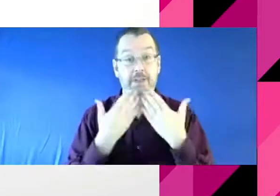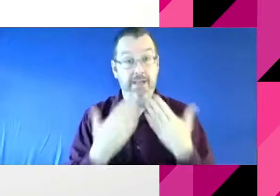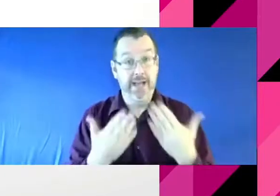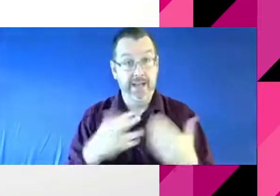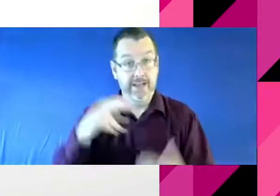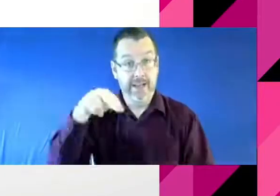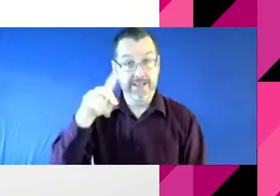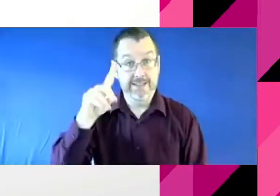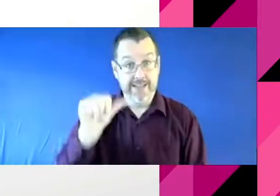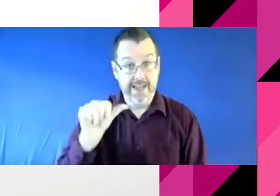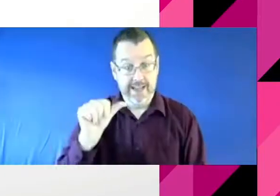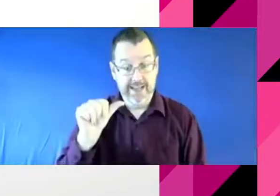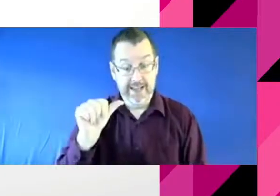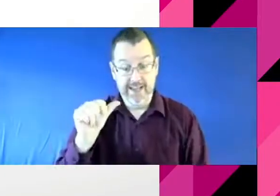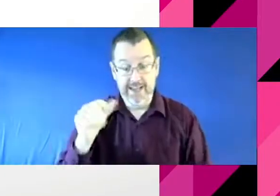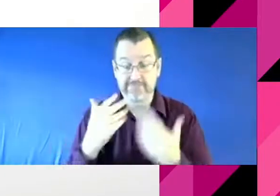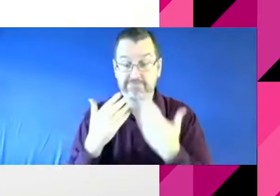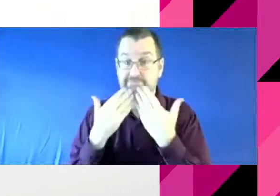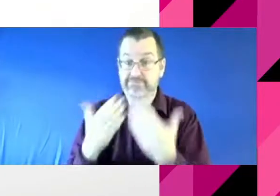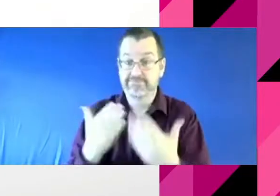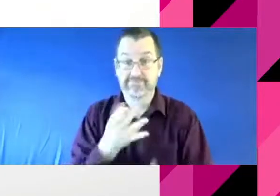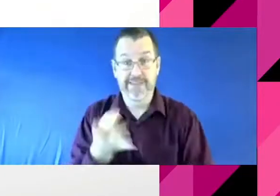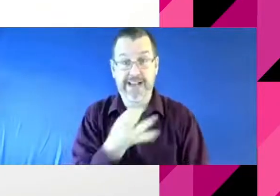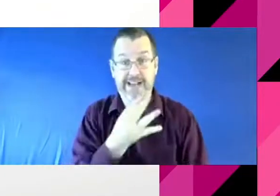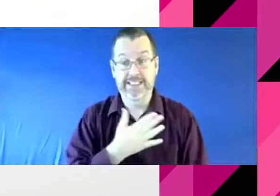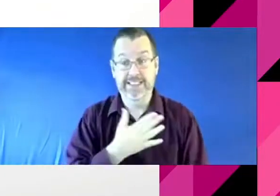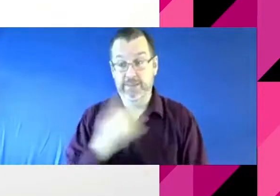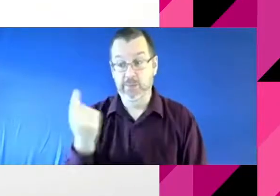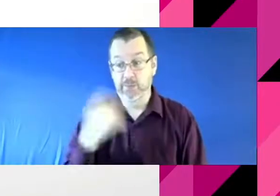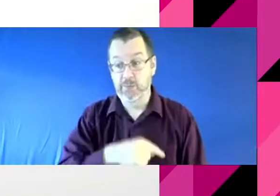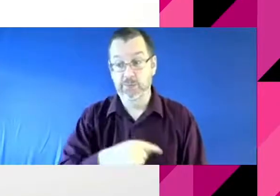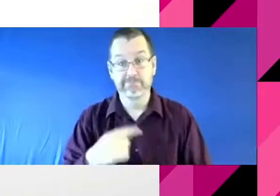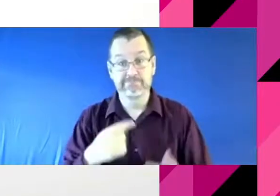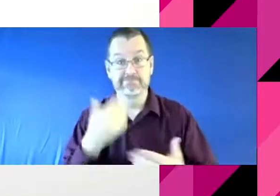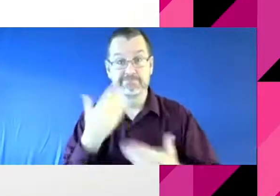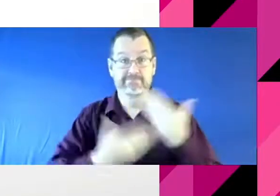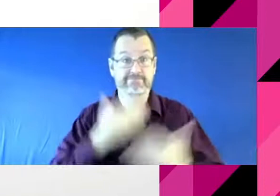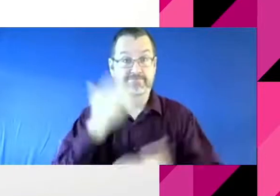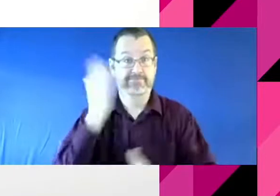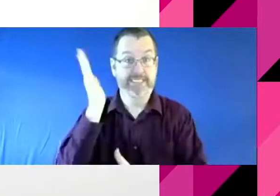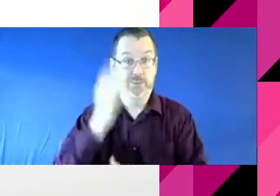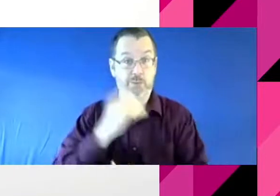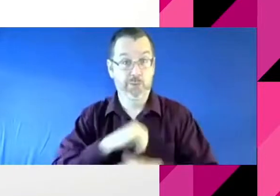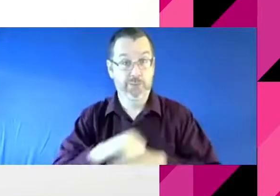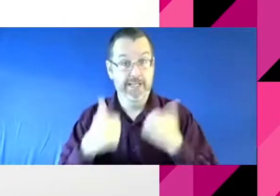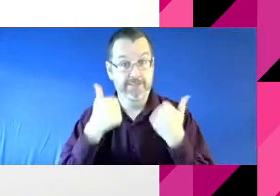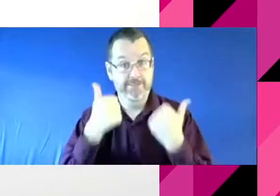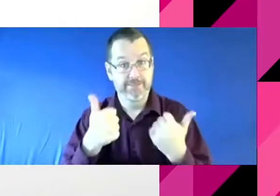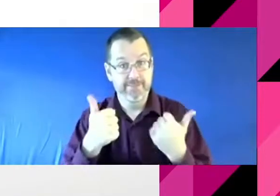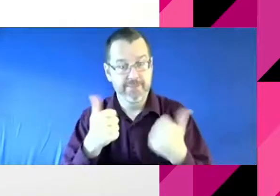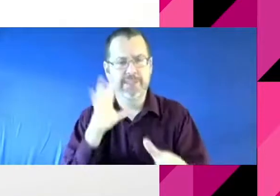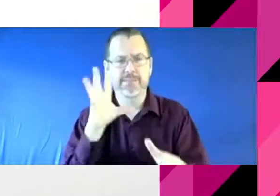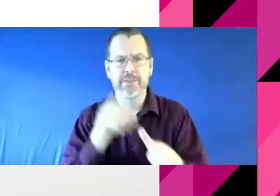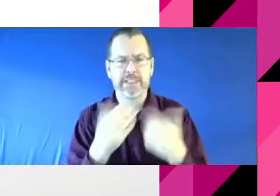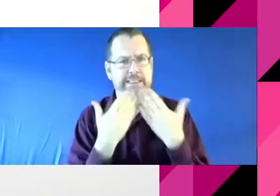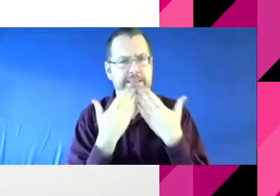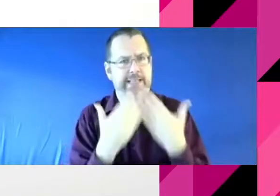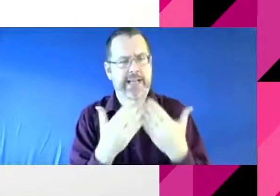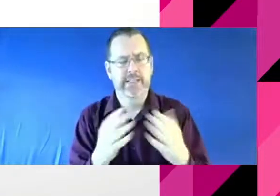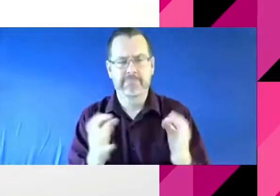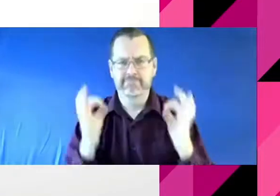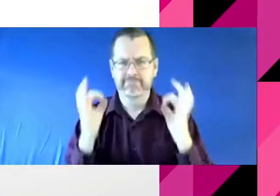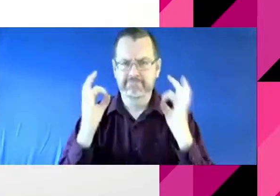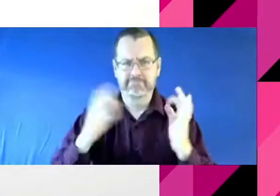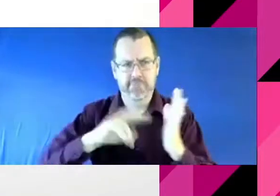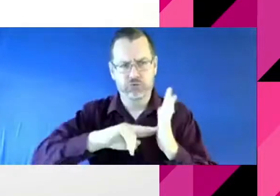Authority for the invitation to speak to you all today, and particular thanks for the excellent arrangements you've